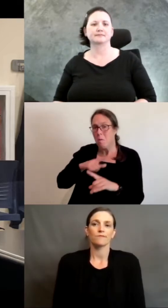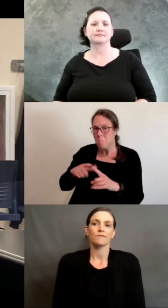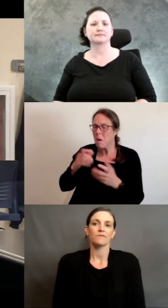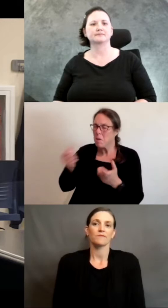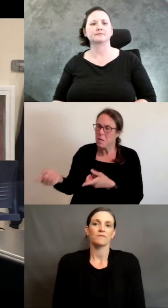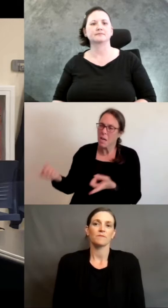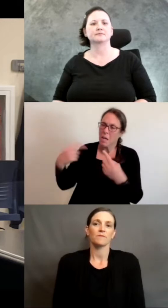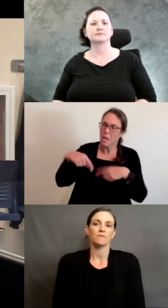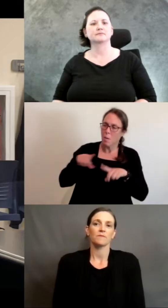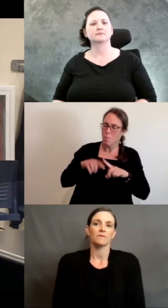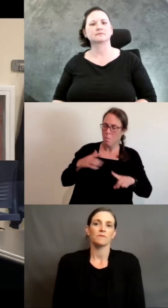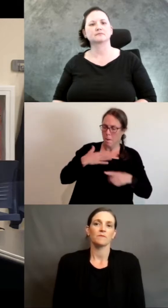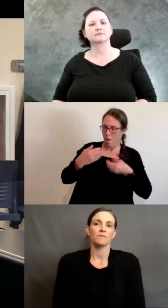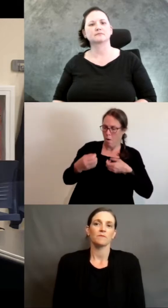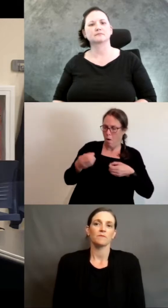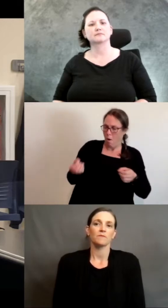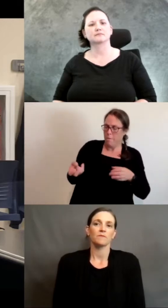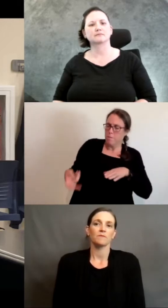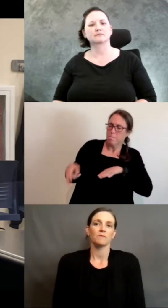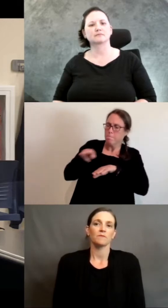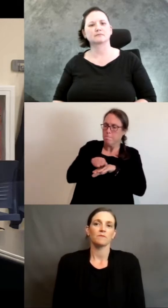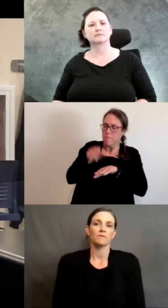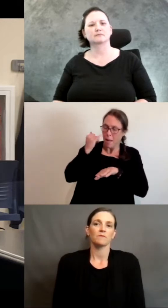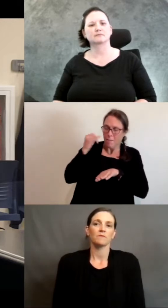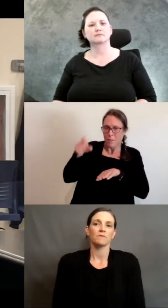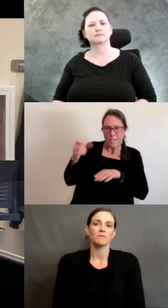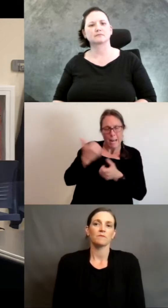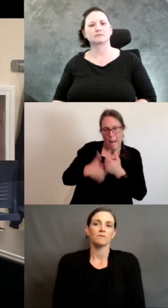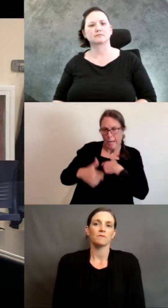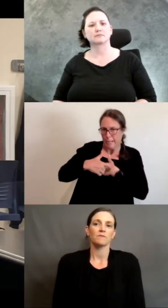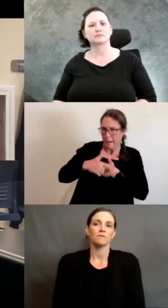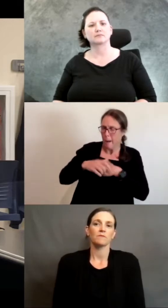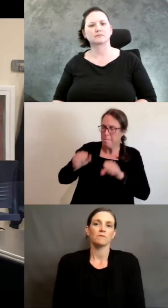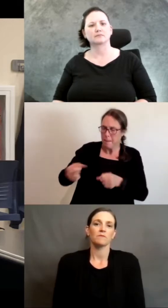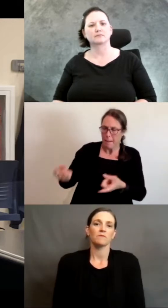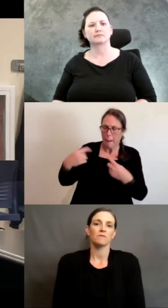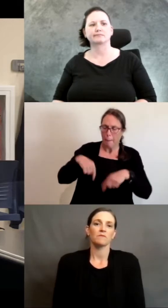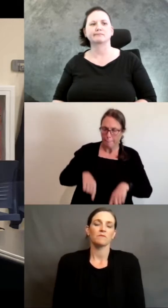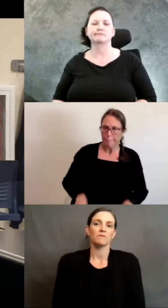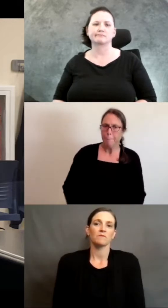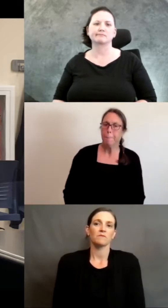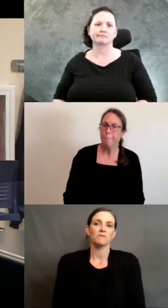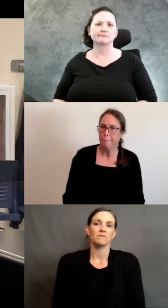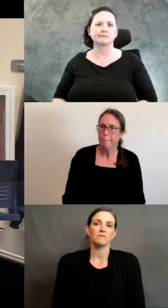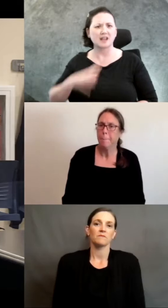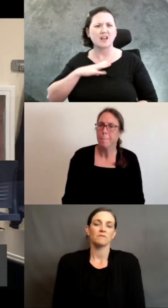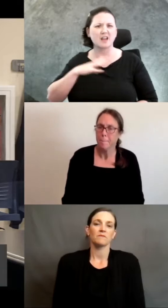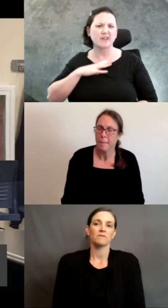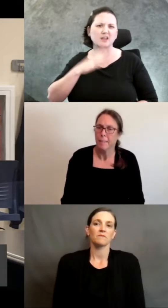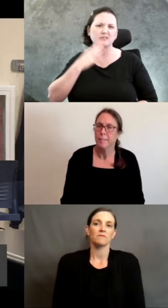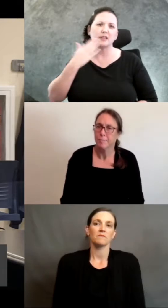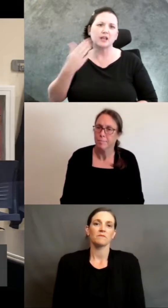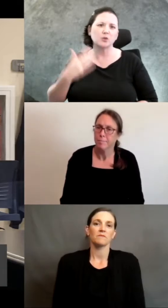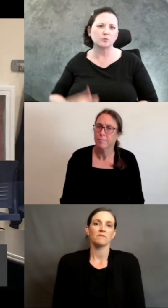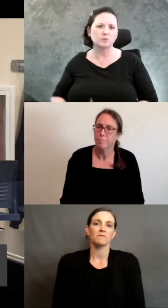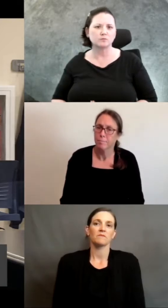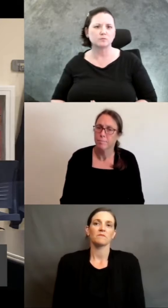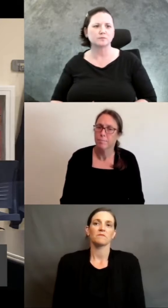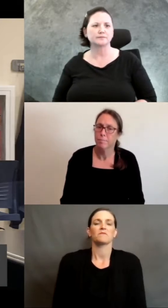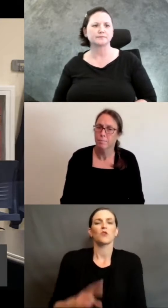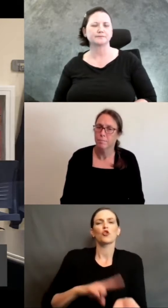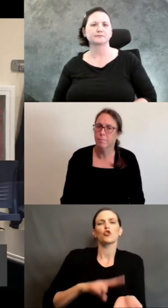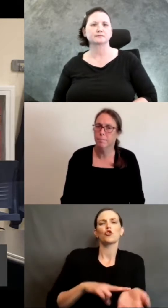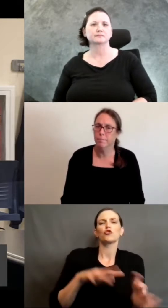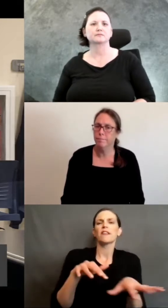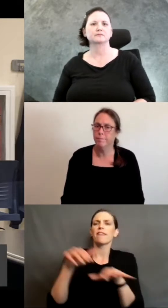in the nurse's office if you need to anytime. Yes, I'm good, thanks. The nurse leaves. Mr. Afra